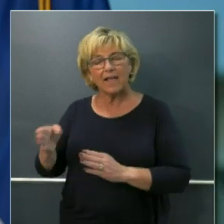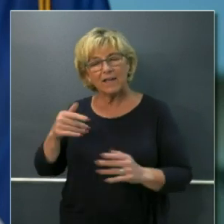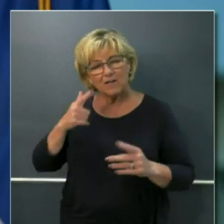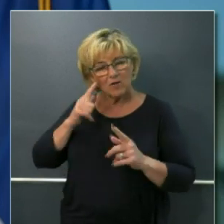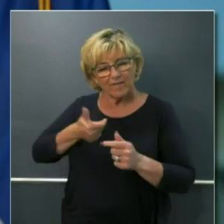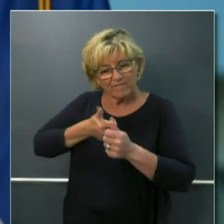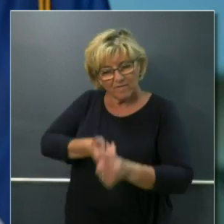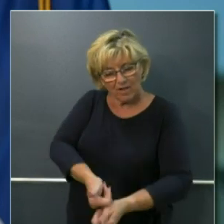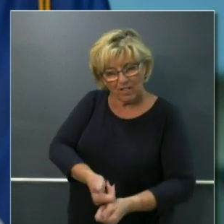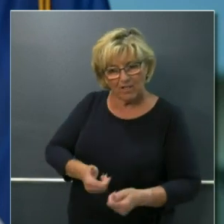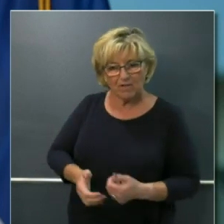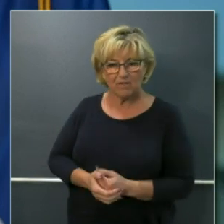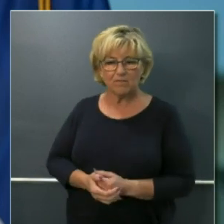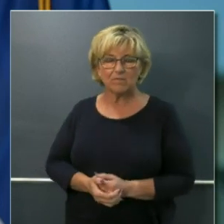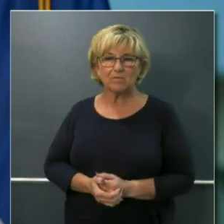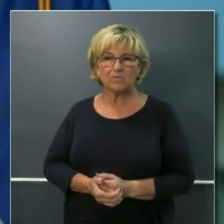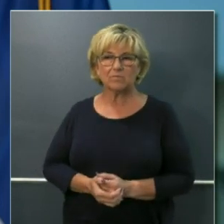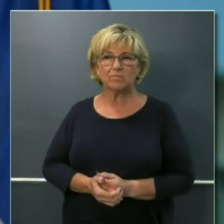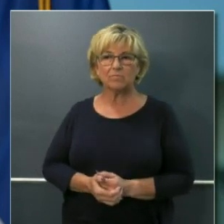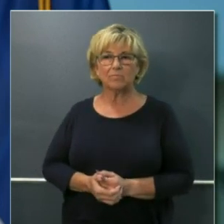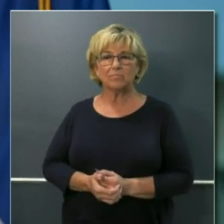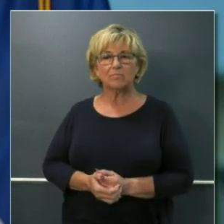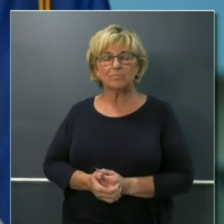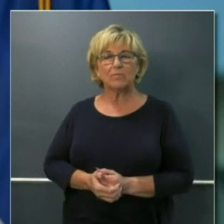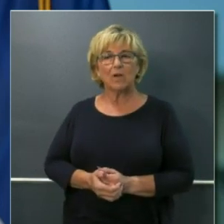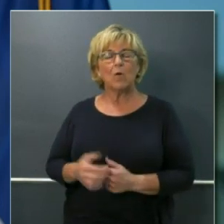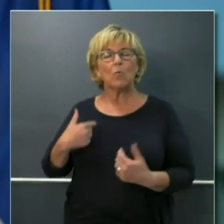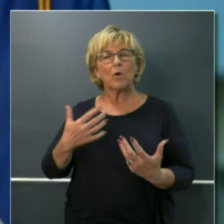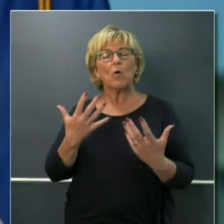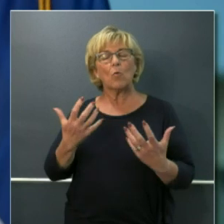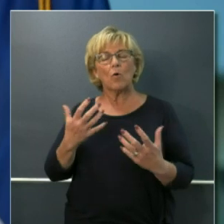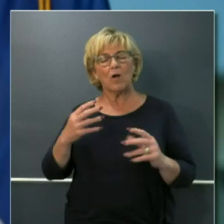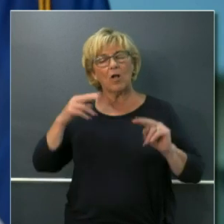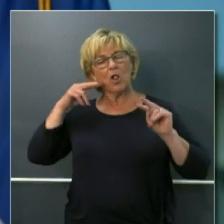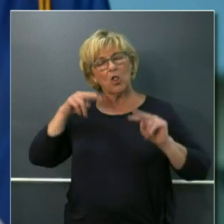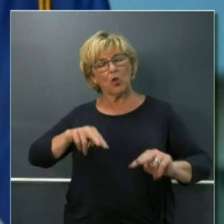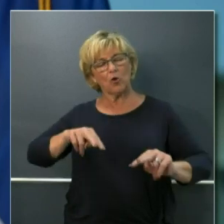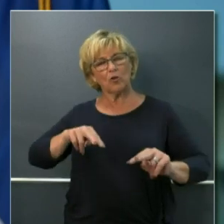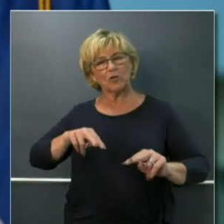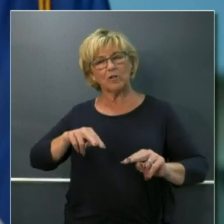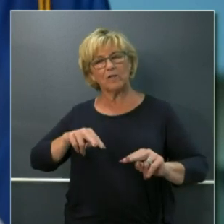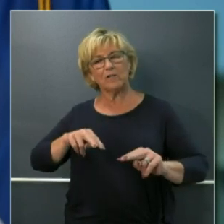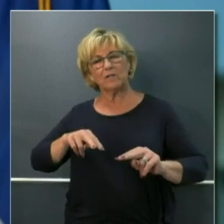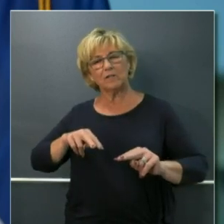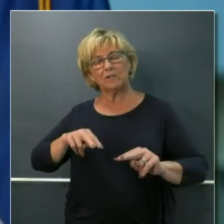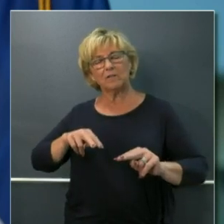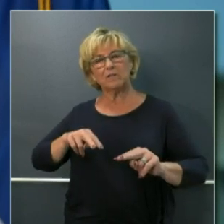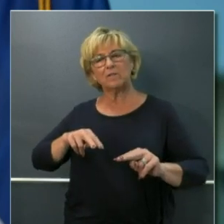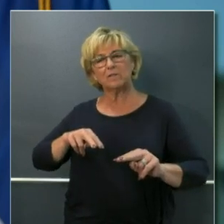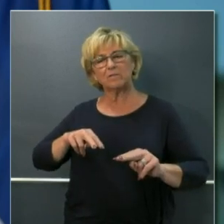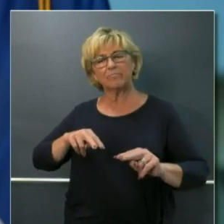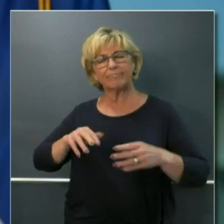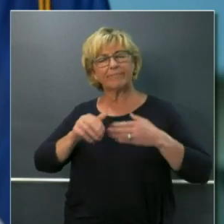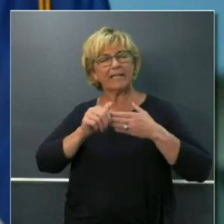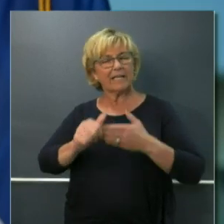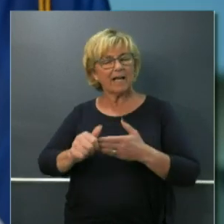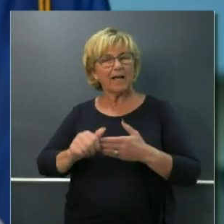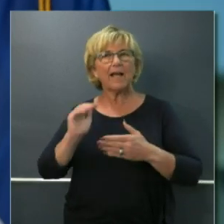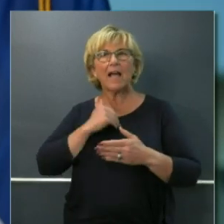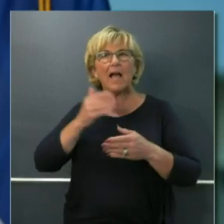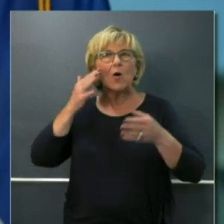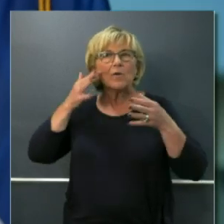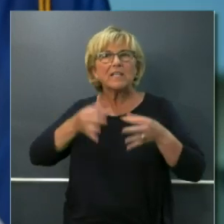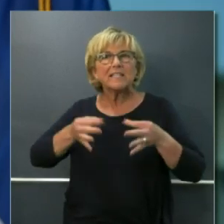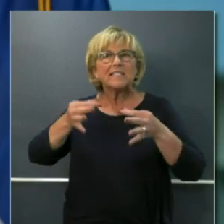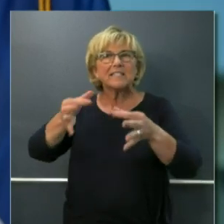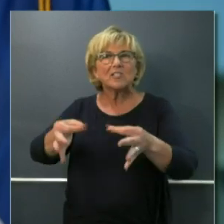our actuals mean more, and that we will continue to look at that to guide decisions that come